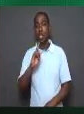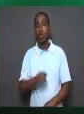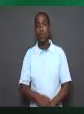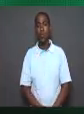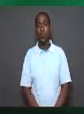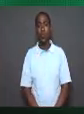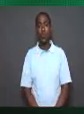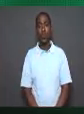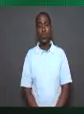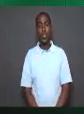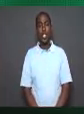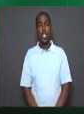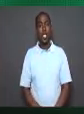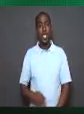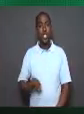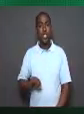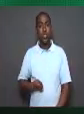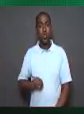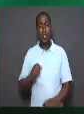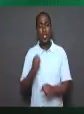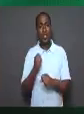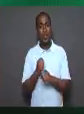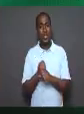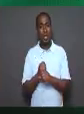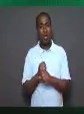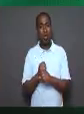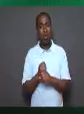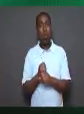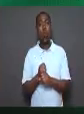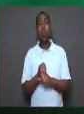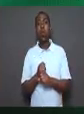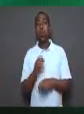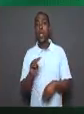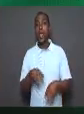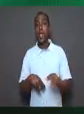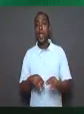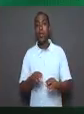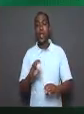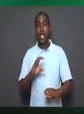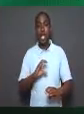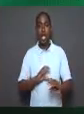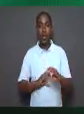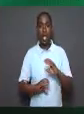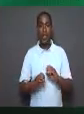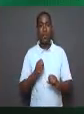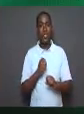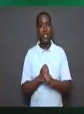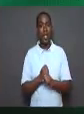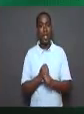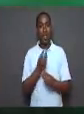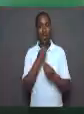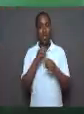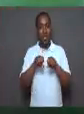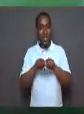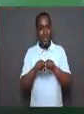The stomach works both mechanically and chemically to break down food.